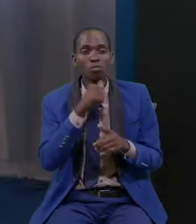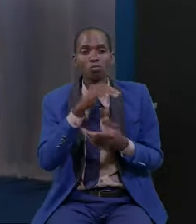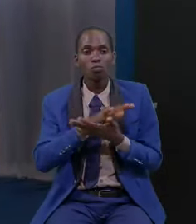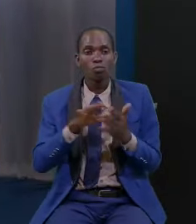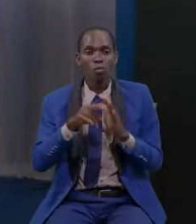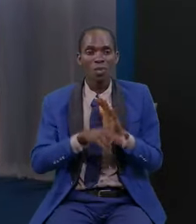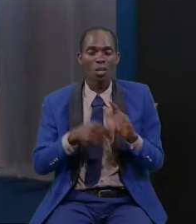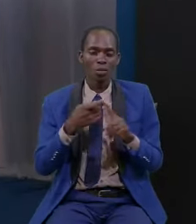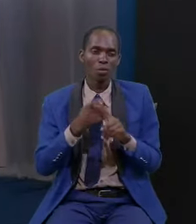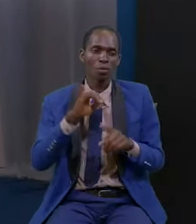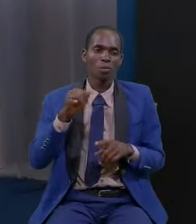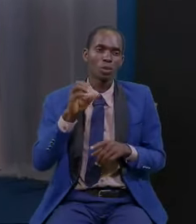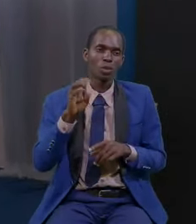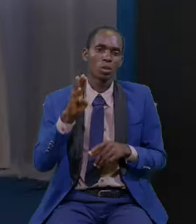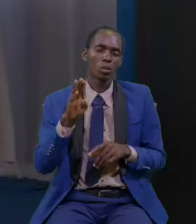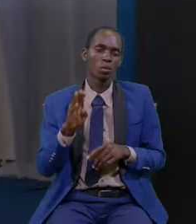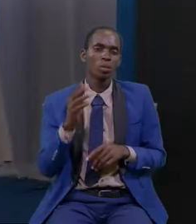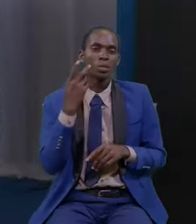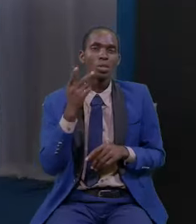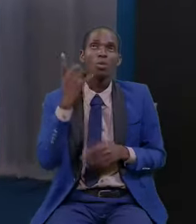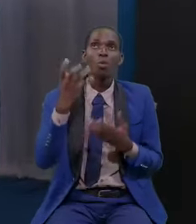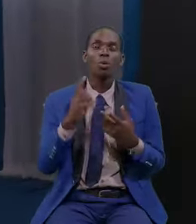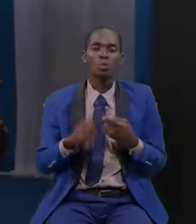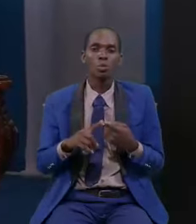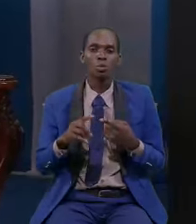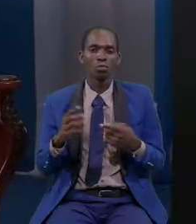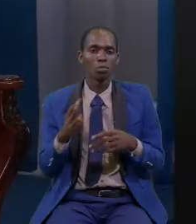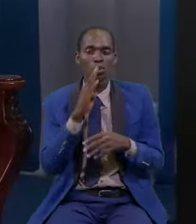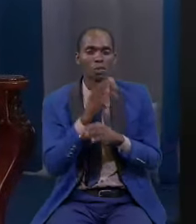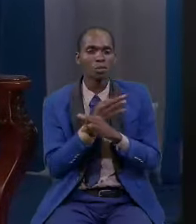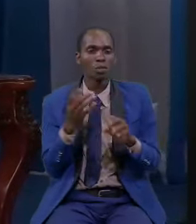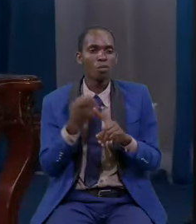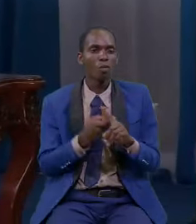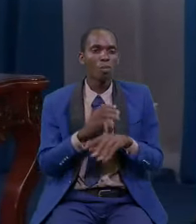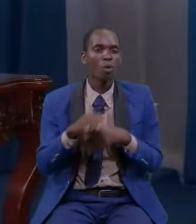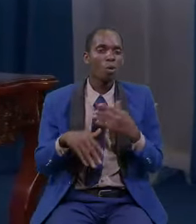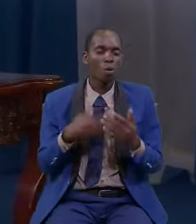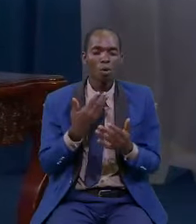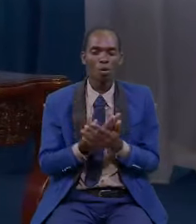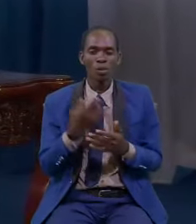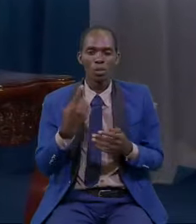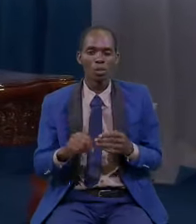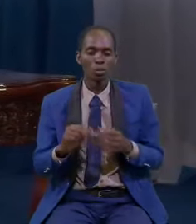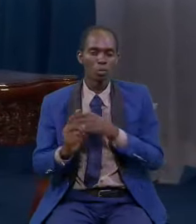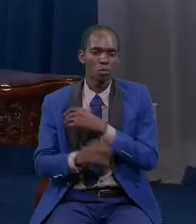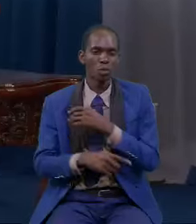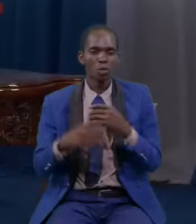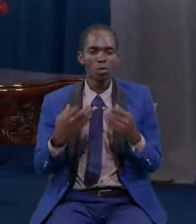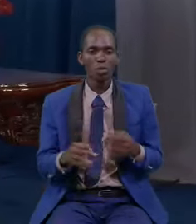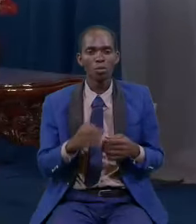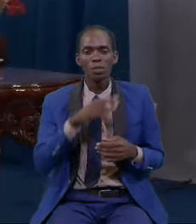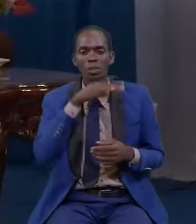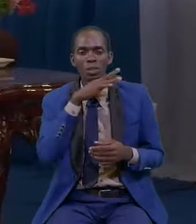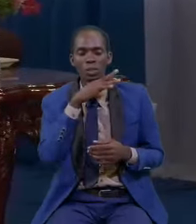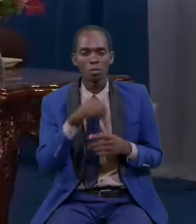the consequences and the condemnation of ungodliness. He is the deliverer. Look at verse